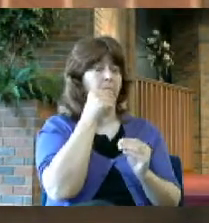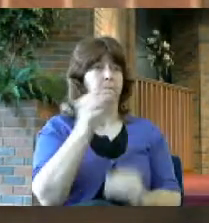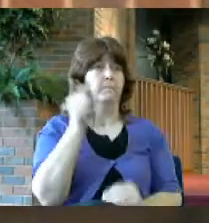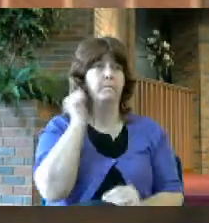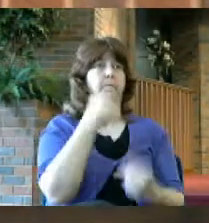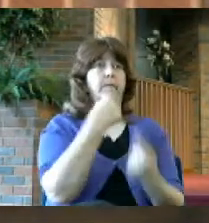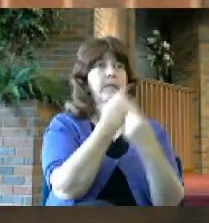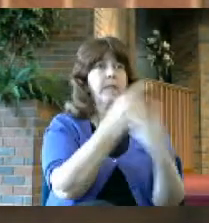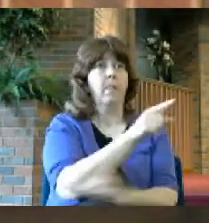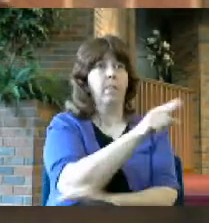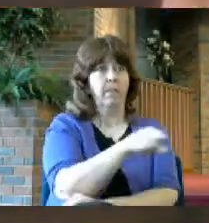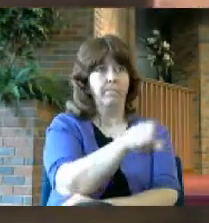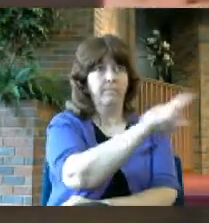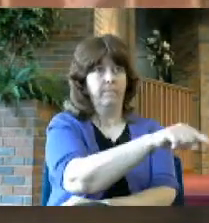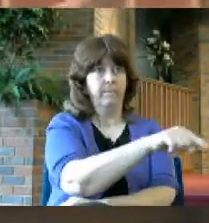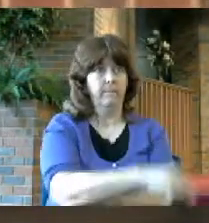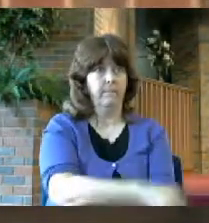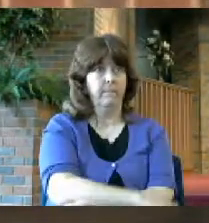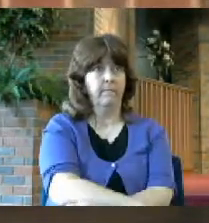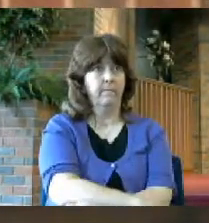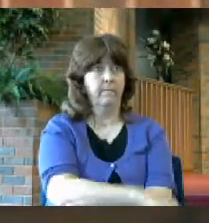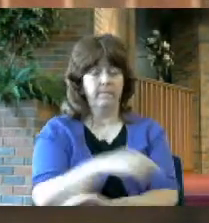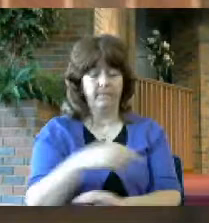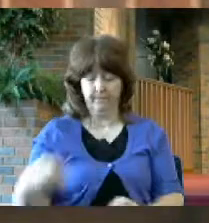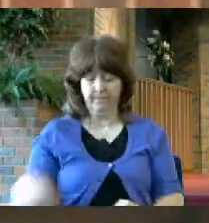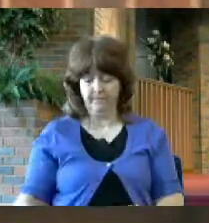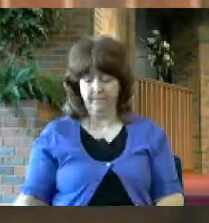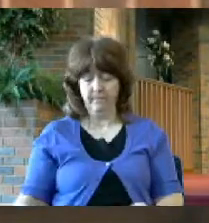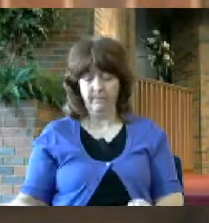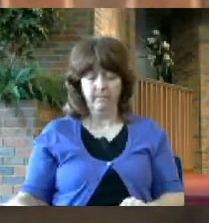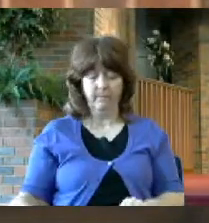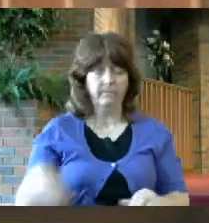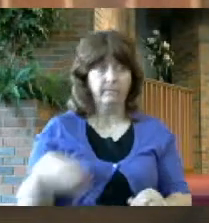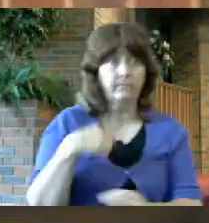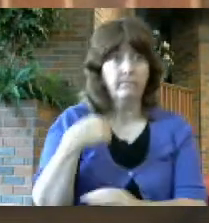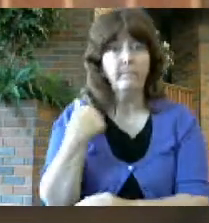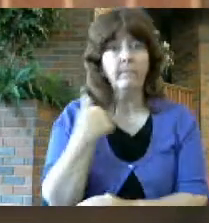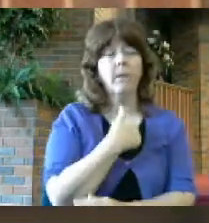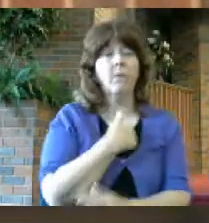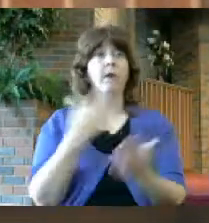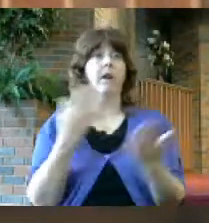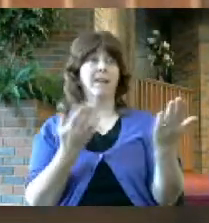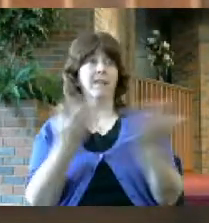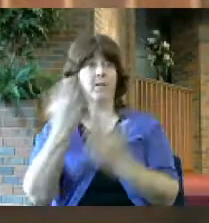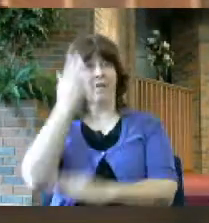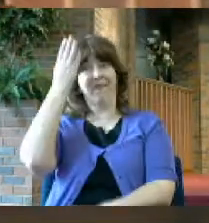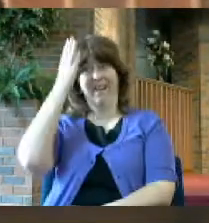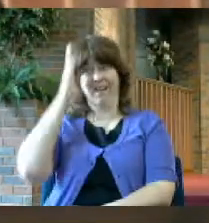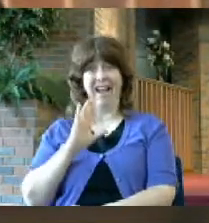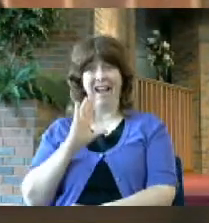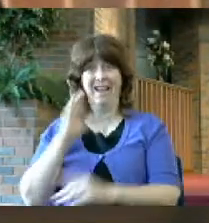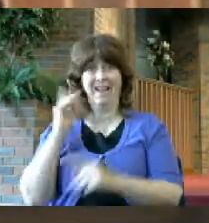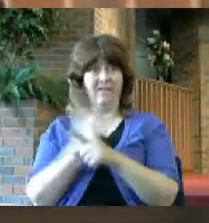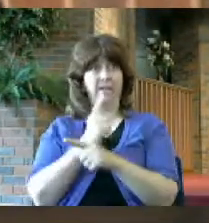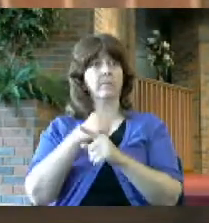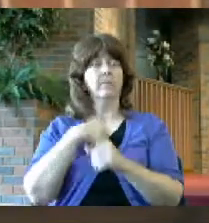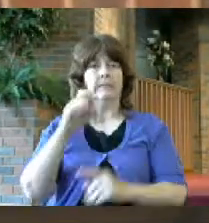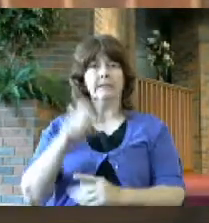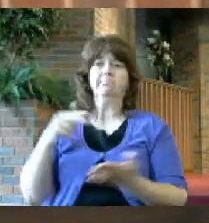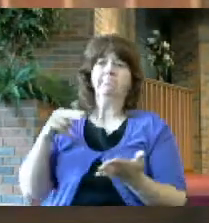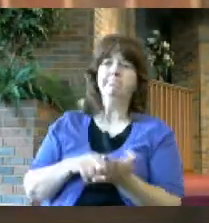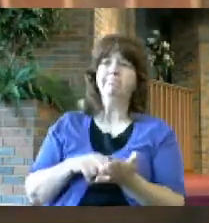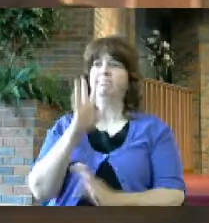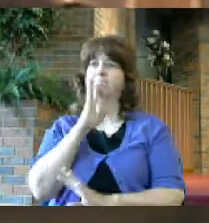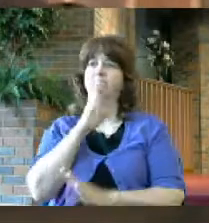You see, if we are going to serve God effectively, we not only have to tell the things that are true, but we are responsible to make sure that we don't